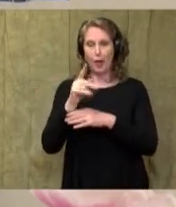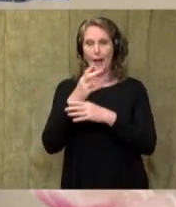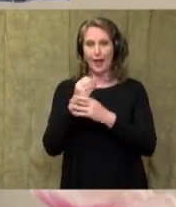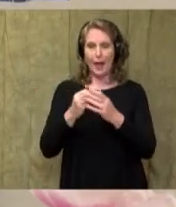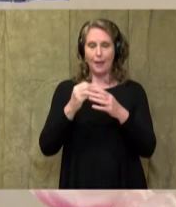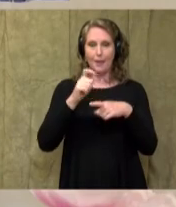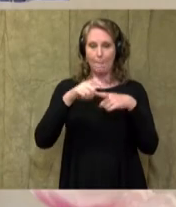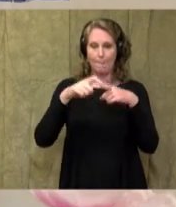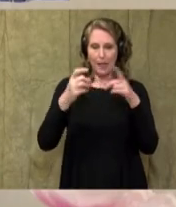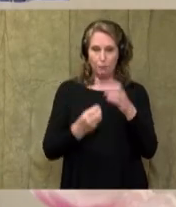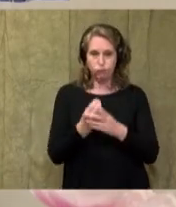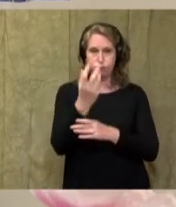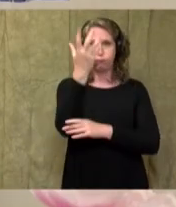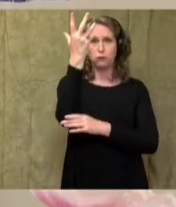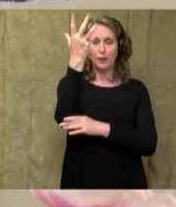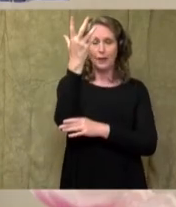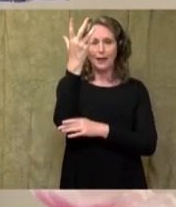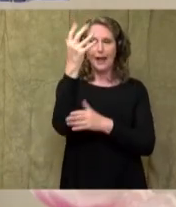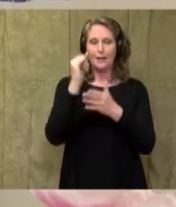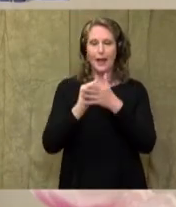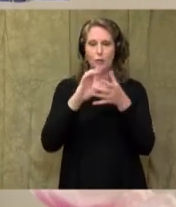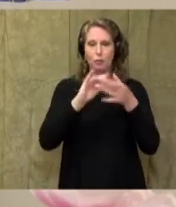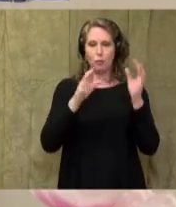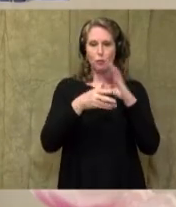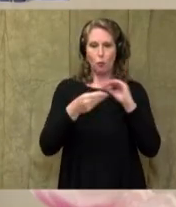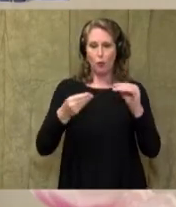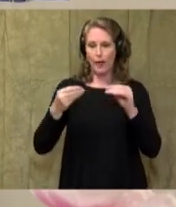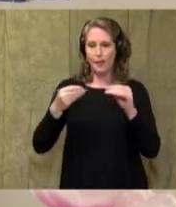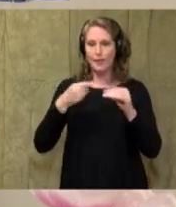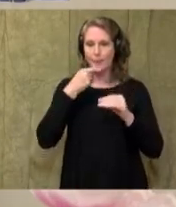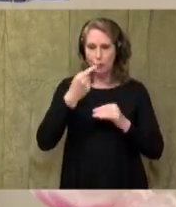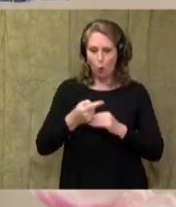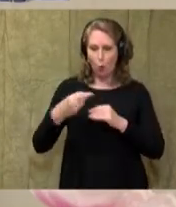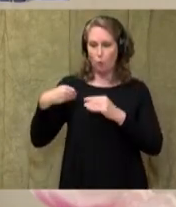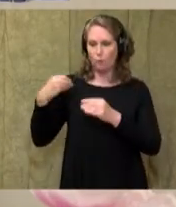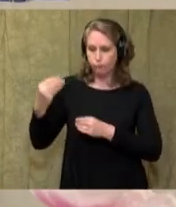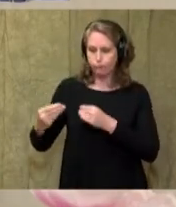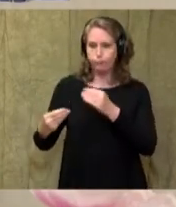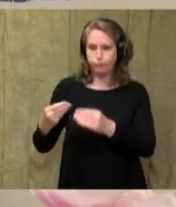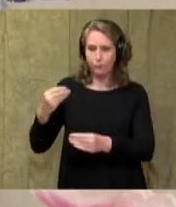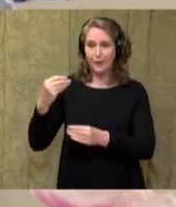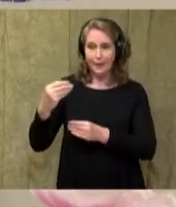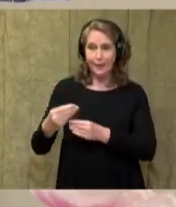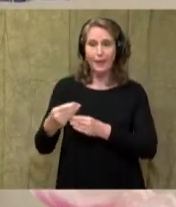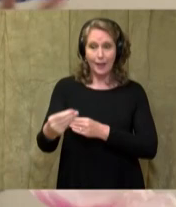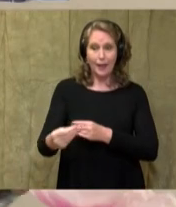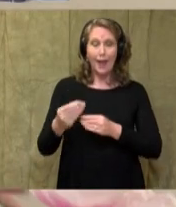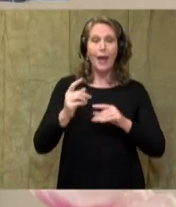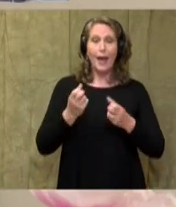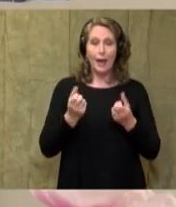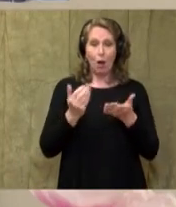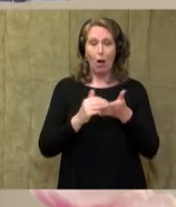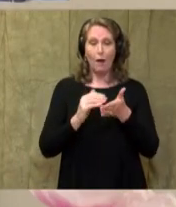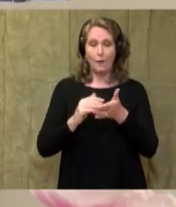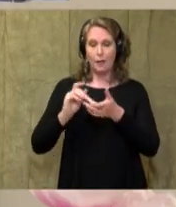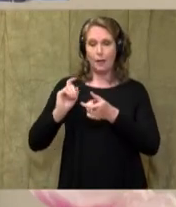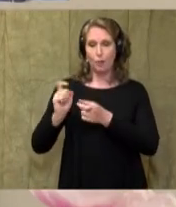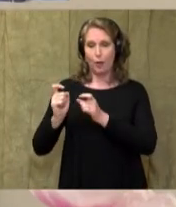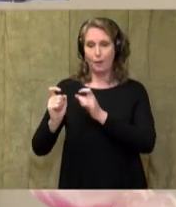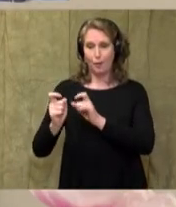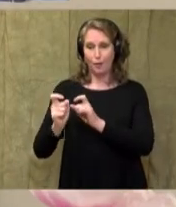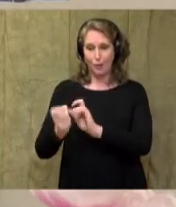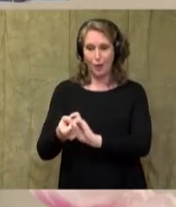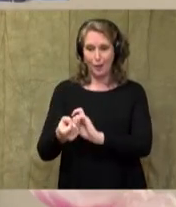story that has been passed down through generations. And it oftentimes, it has many different versions,